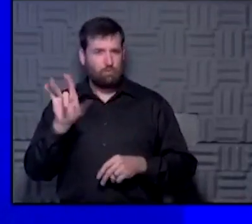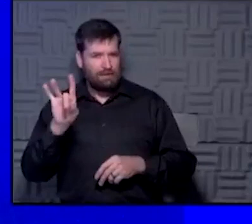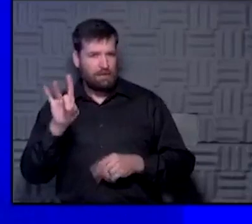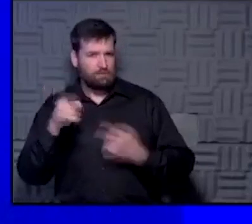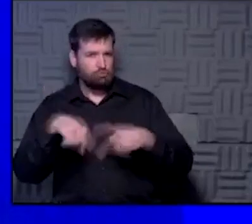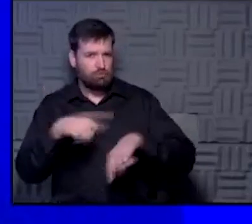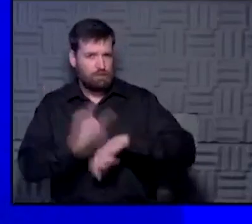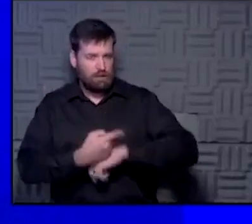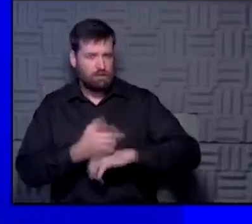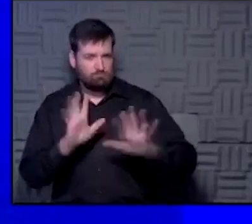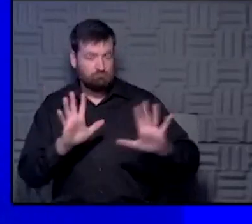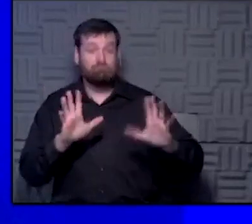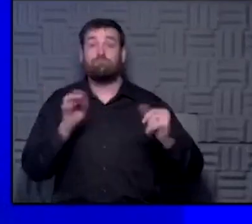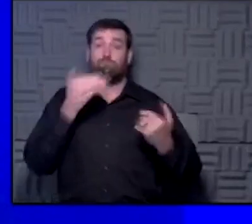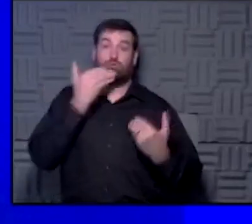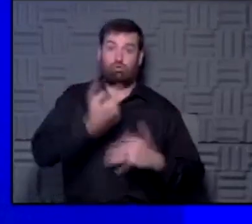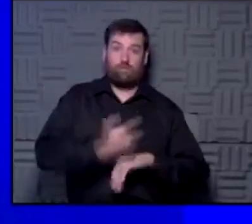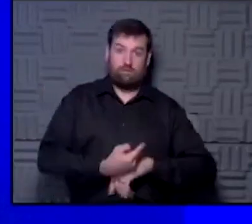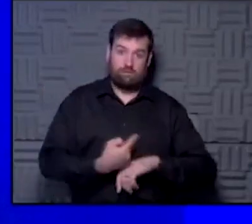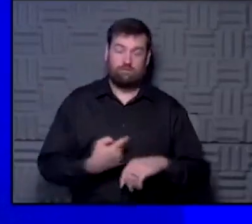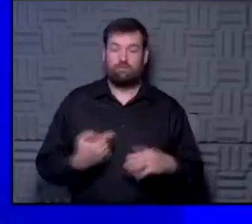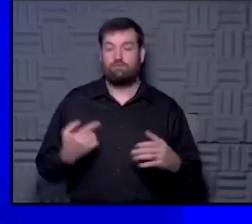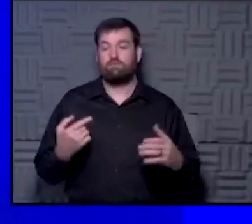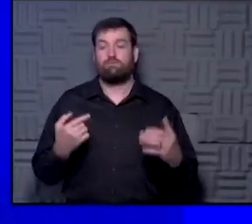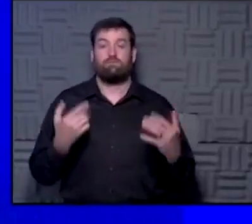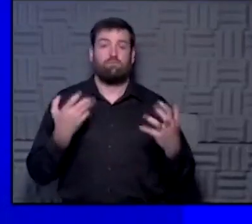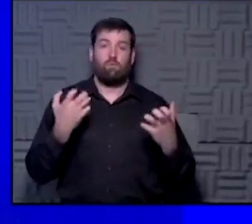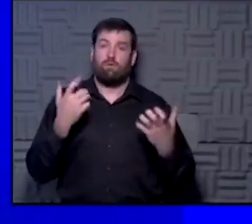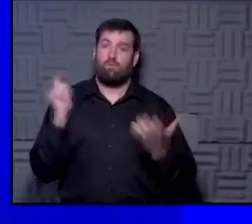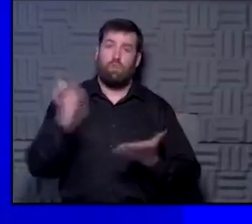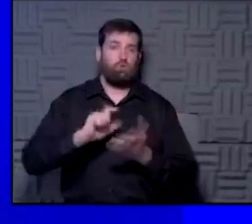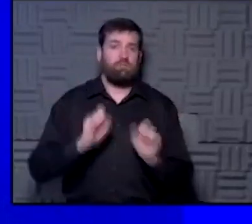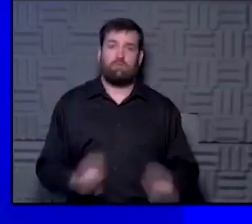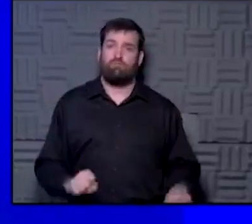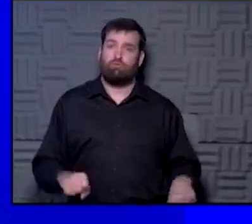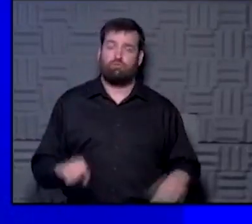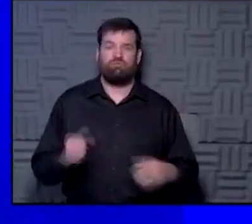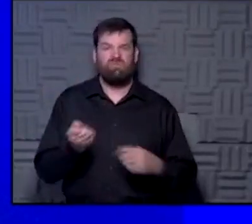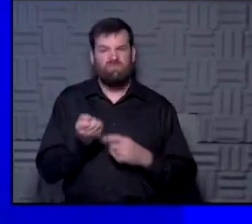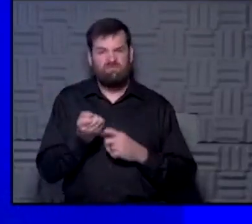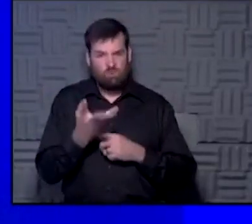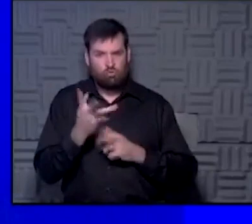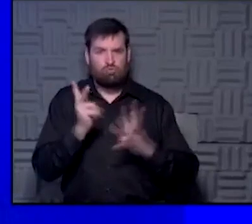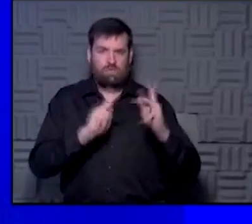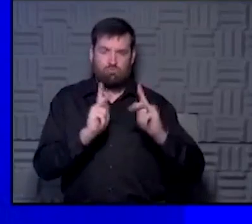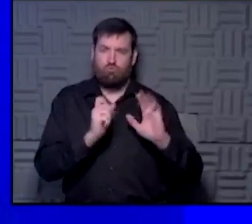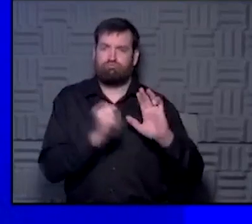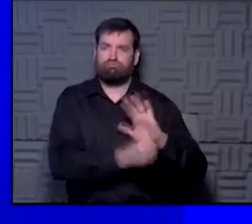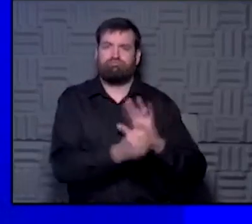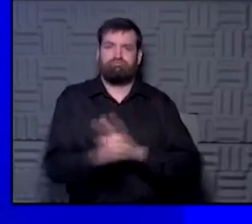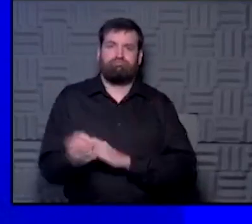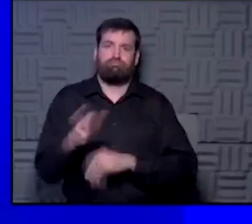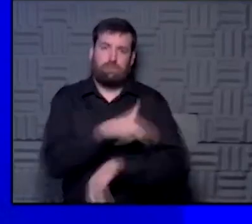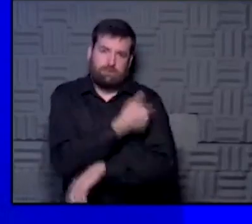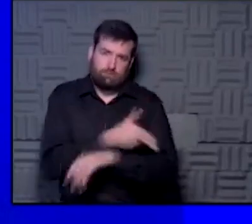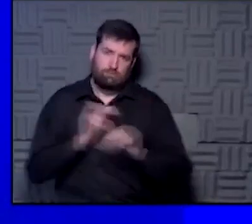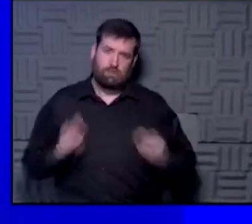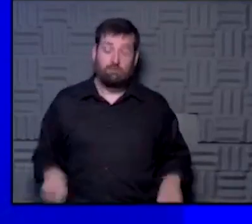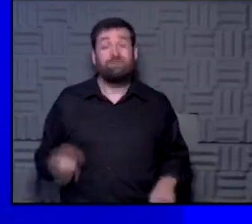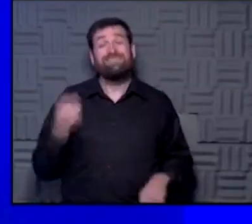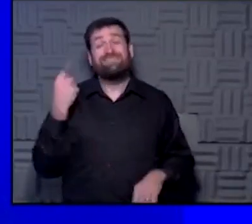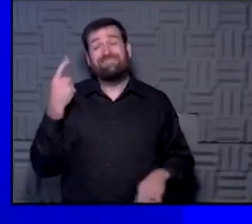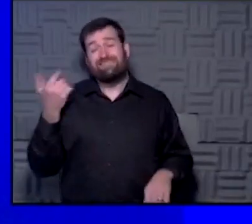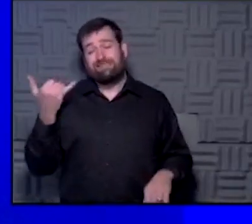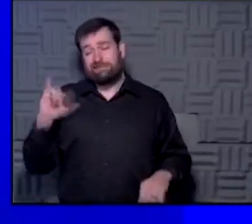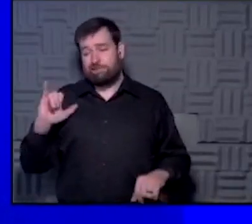during the day. So that's very good. We want the numbers as low as possible. We want as few hospitalizations as possible. We still have 23